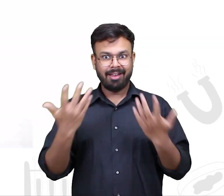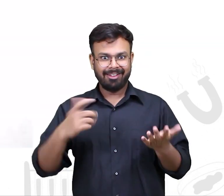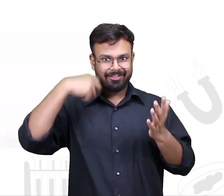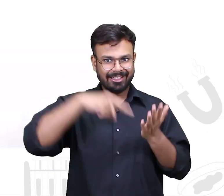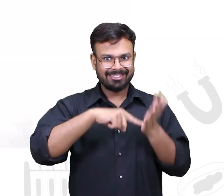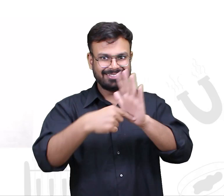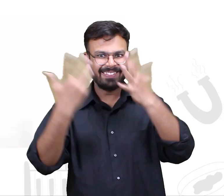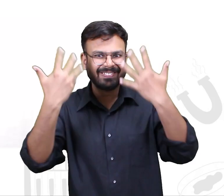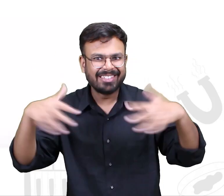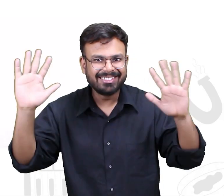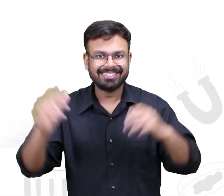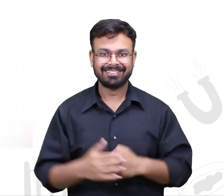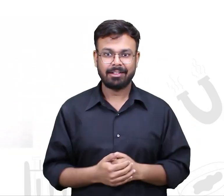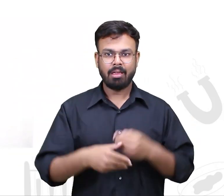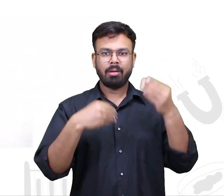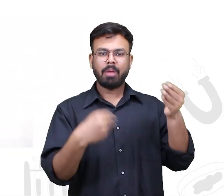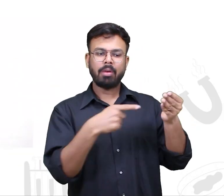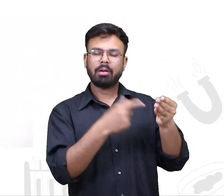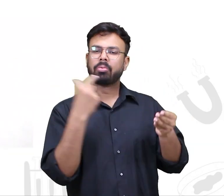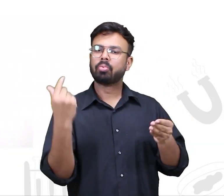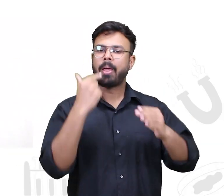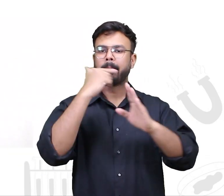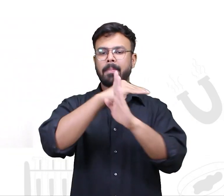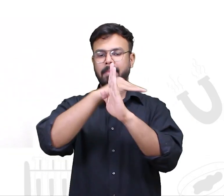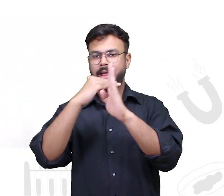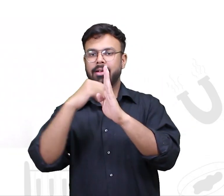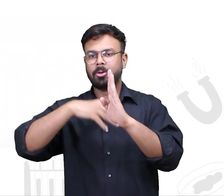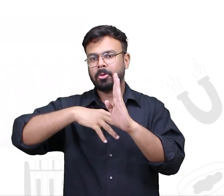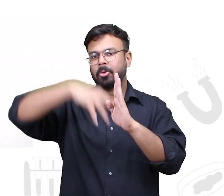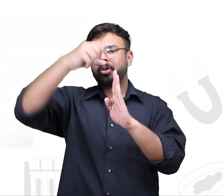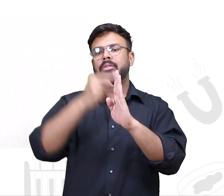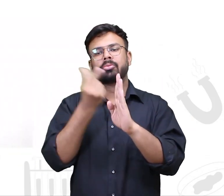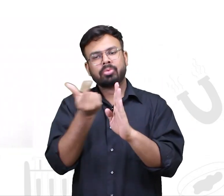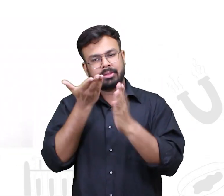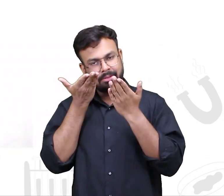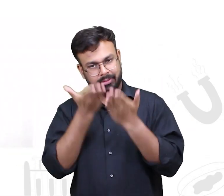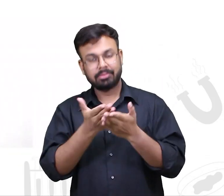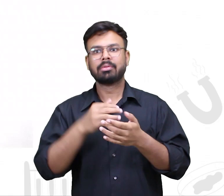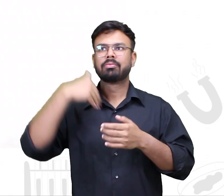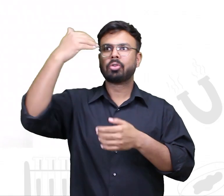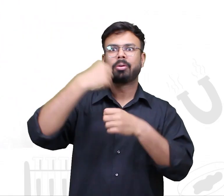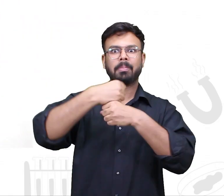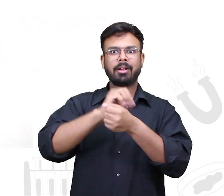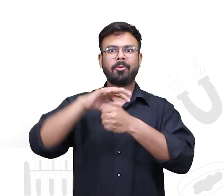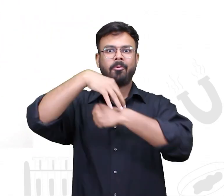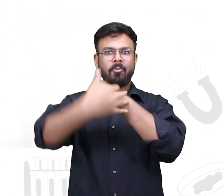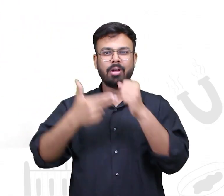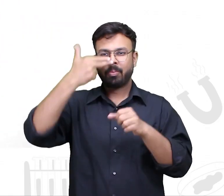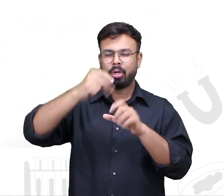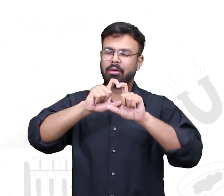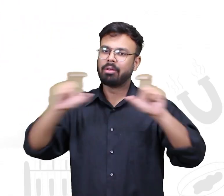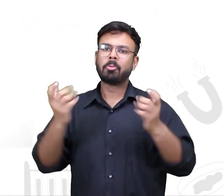So as we have demonstrated in the video, the paper can be used efficiently for splitting water and producing hydrogen as the